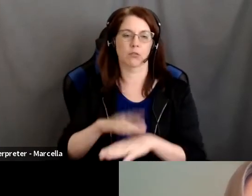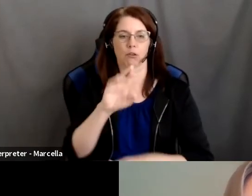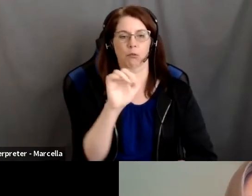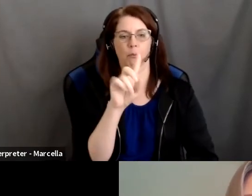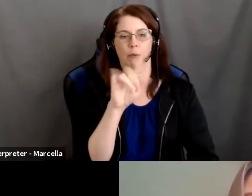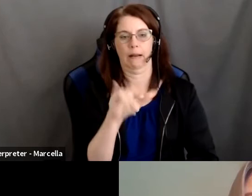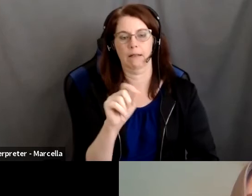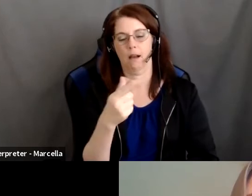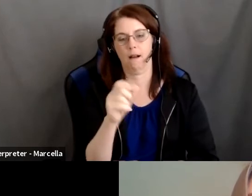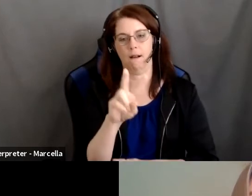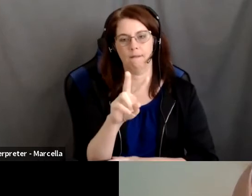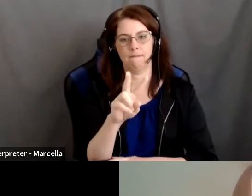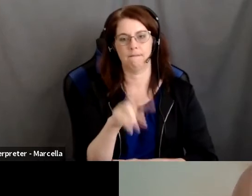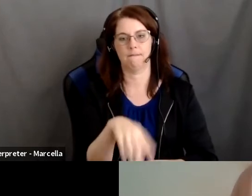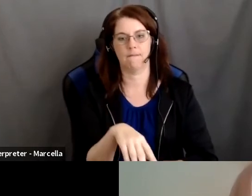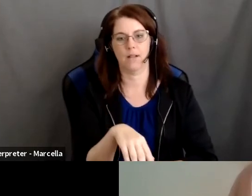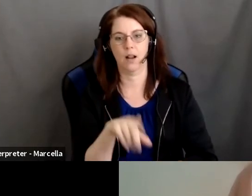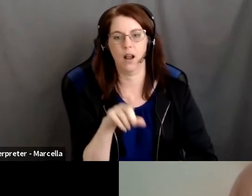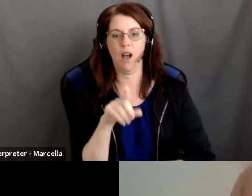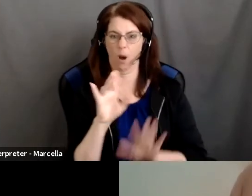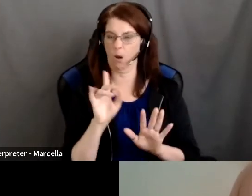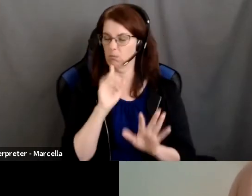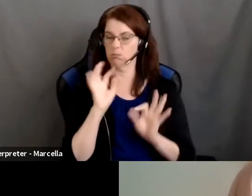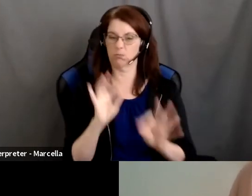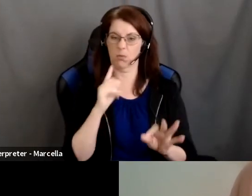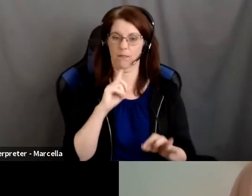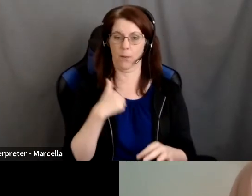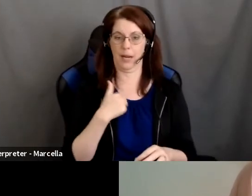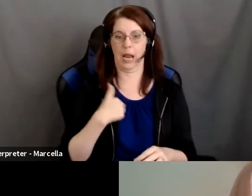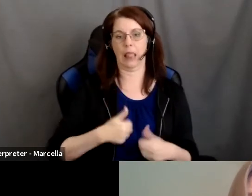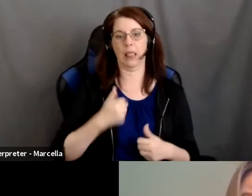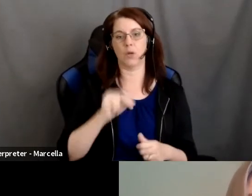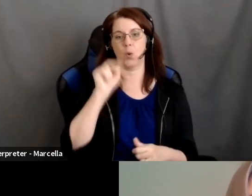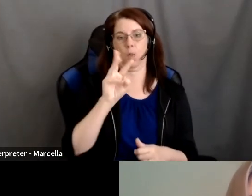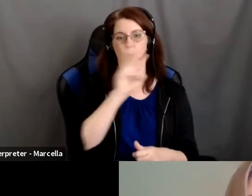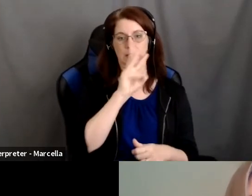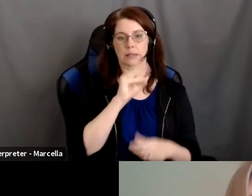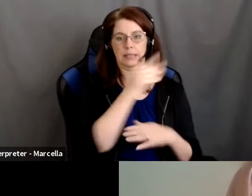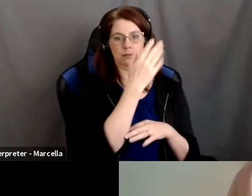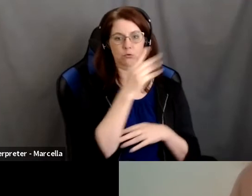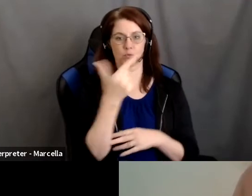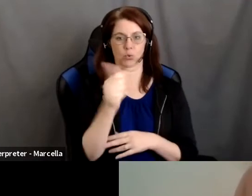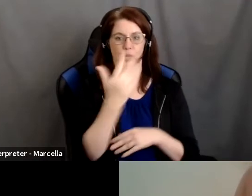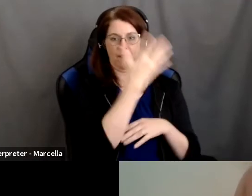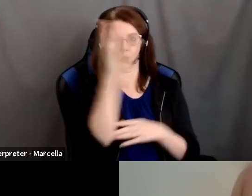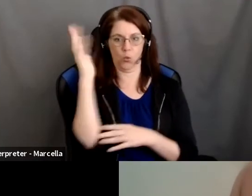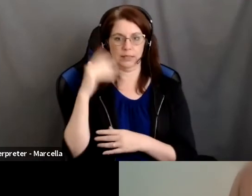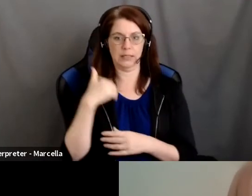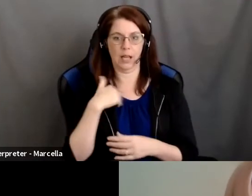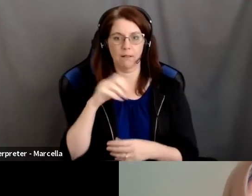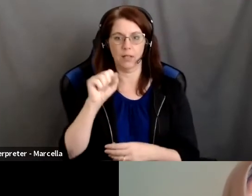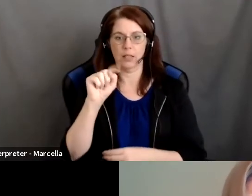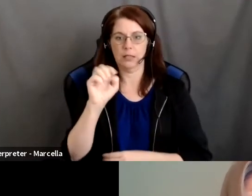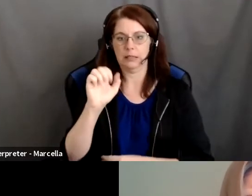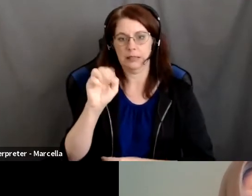site. And this is actually timely for me. I live obviously in Northwest Georgia. I live out in the woods. I joke that I have steam-powered internet